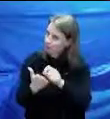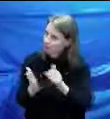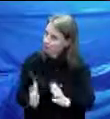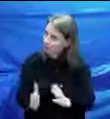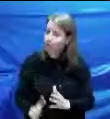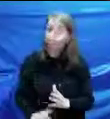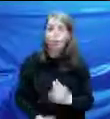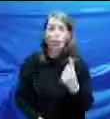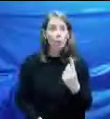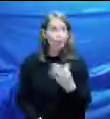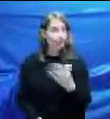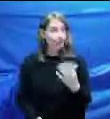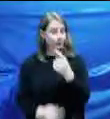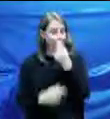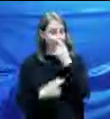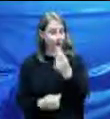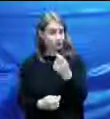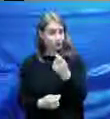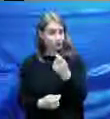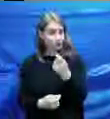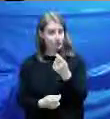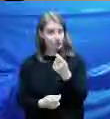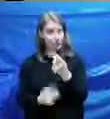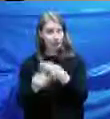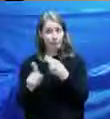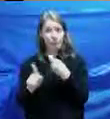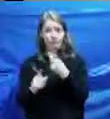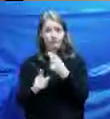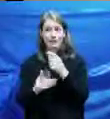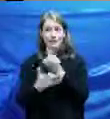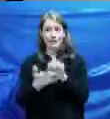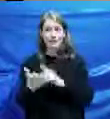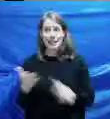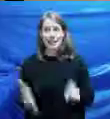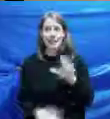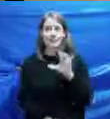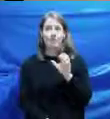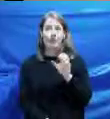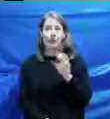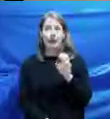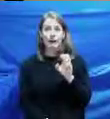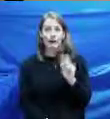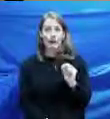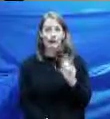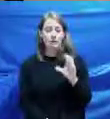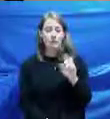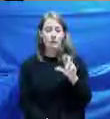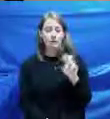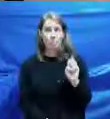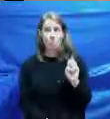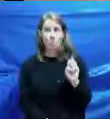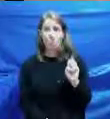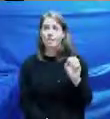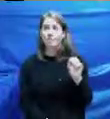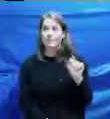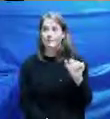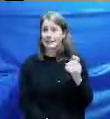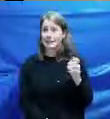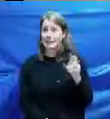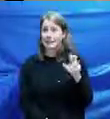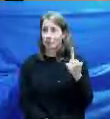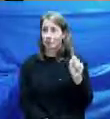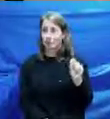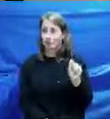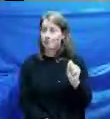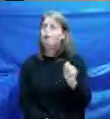standards was the warm response we got from writers and artists who said, thank goodness that you're emphasizing a kind